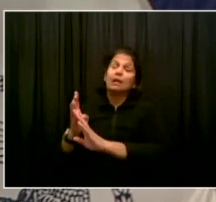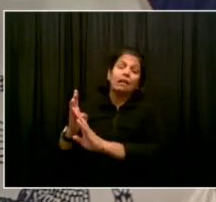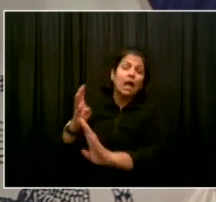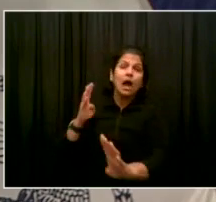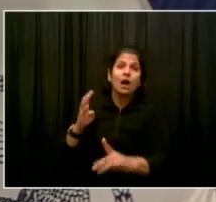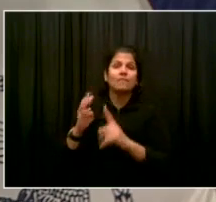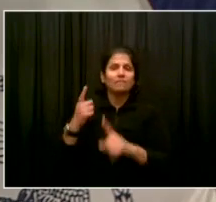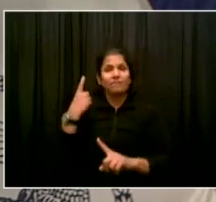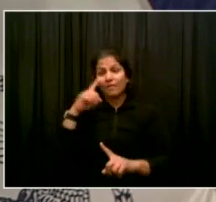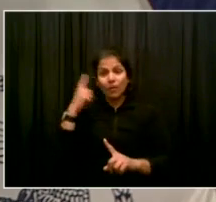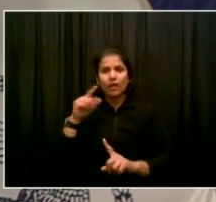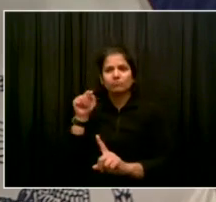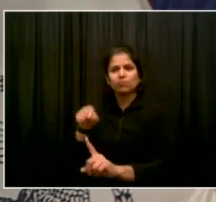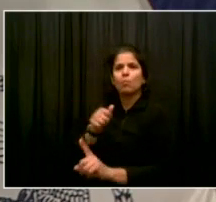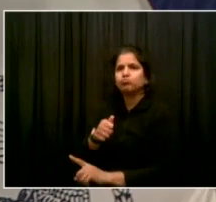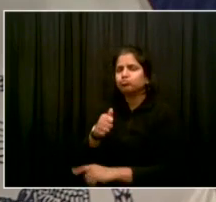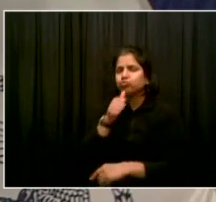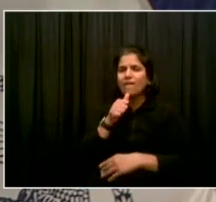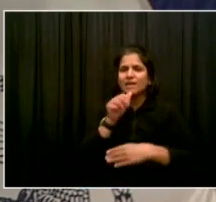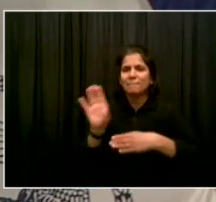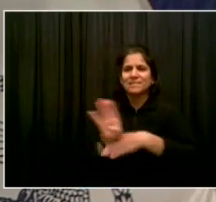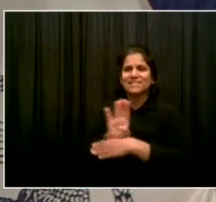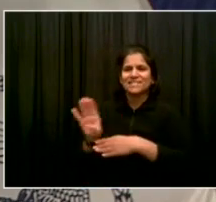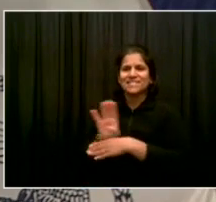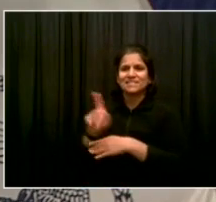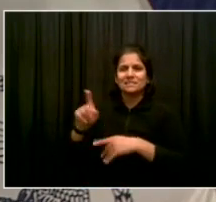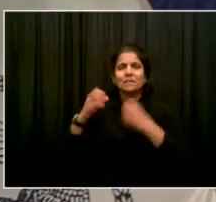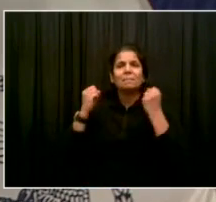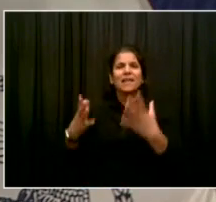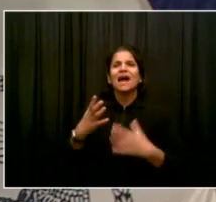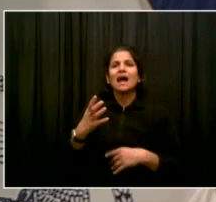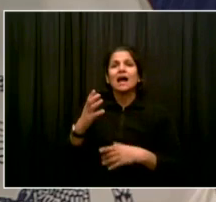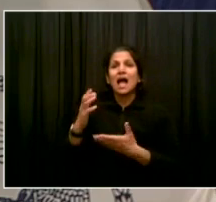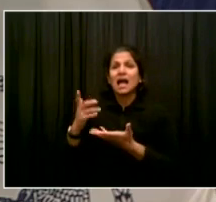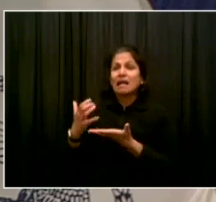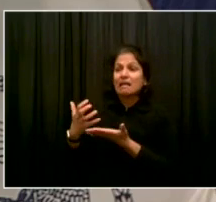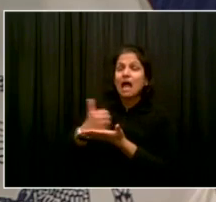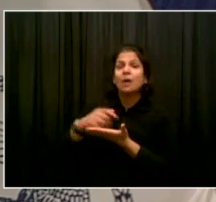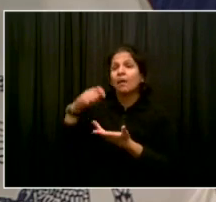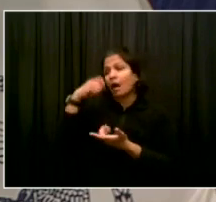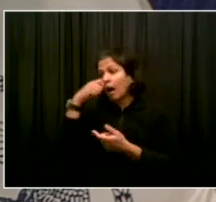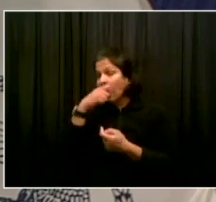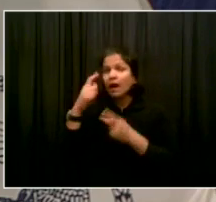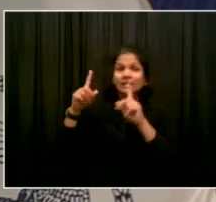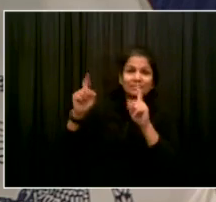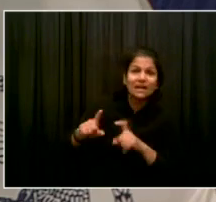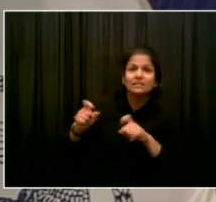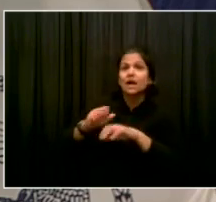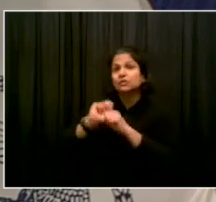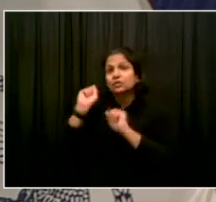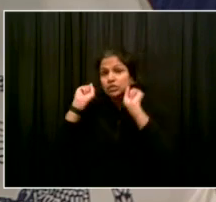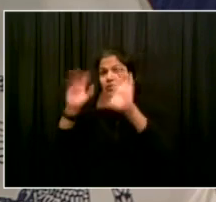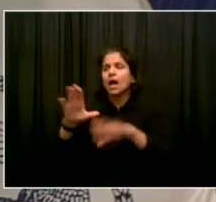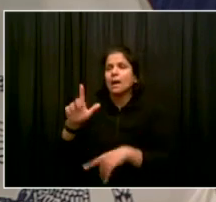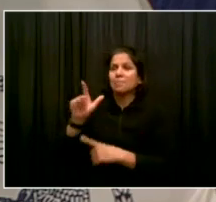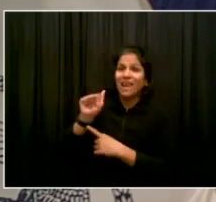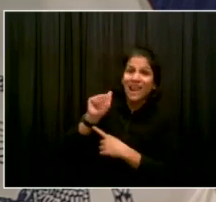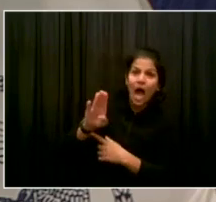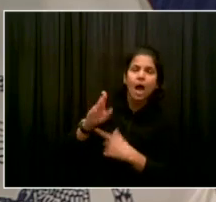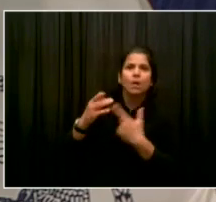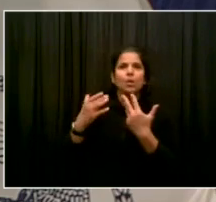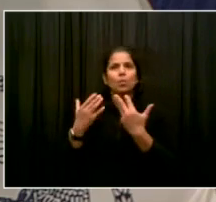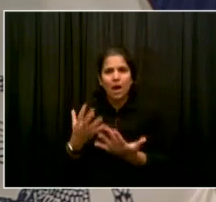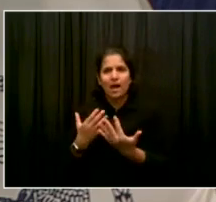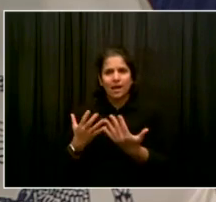around and go to a lab and get the results. Health and Hospitals has much more ability to